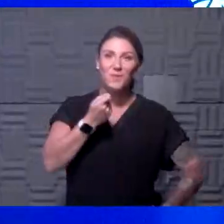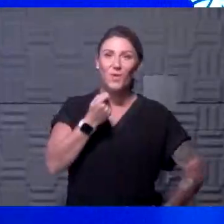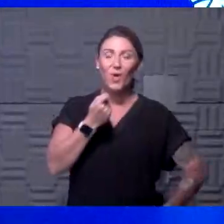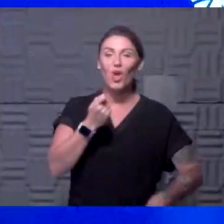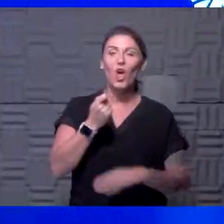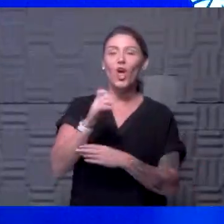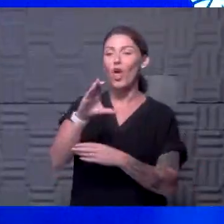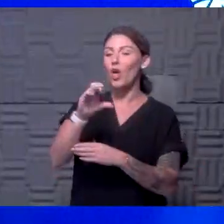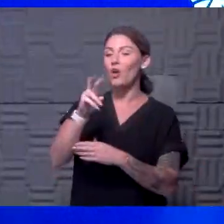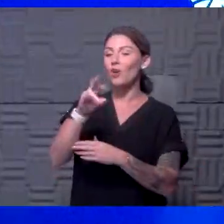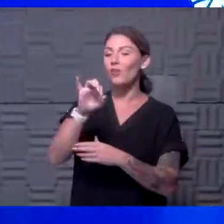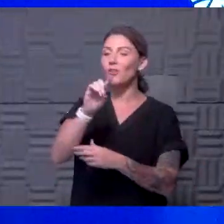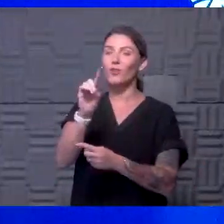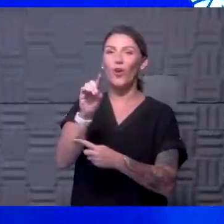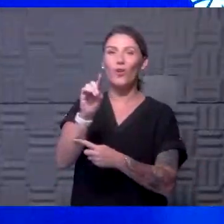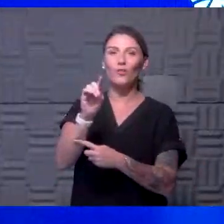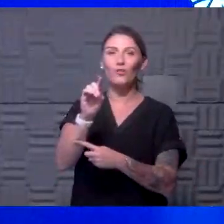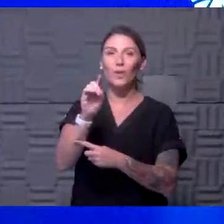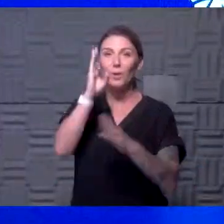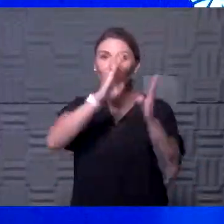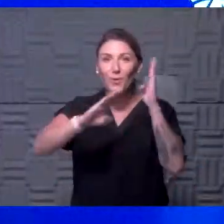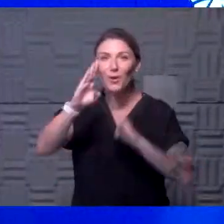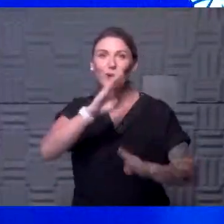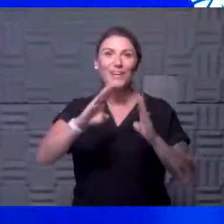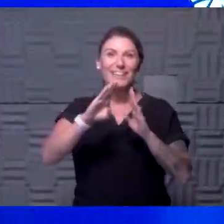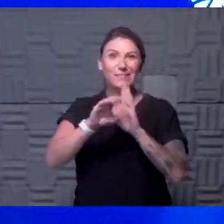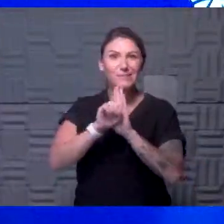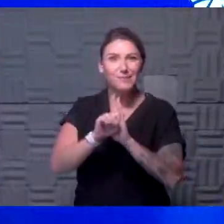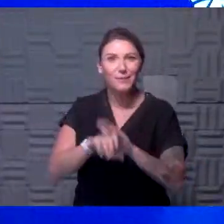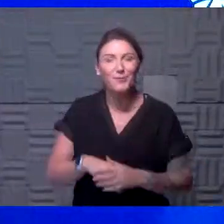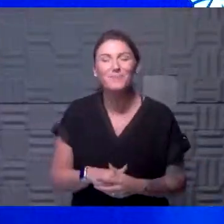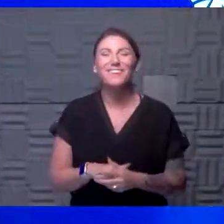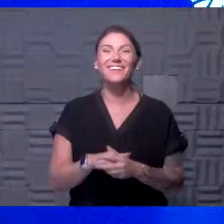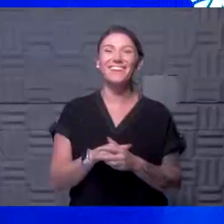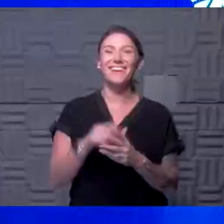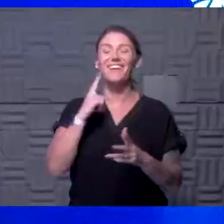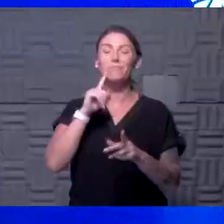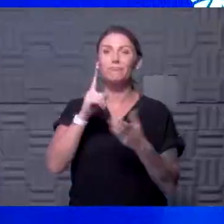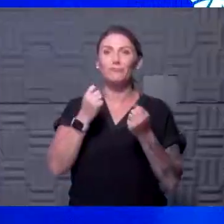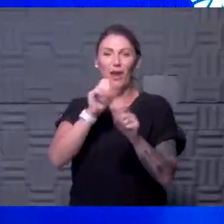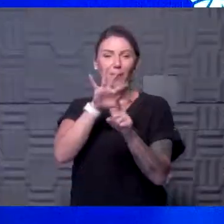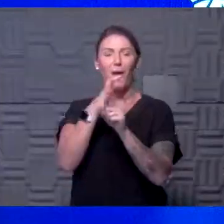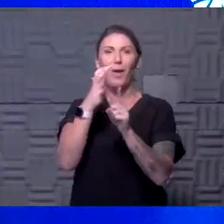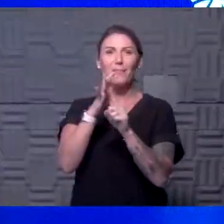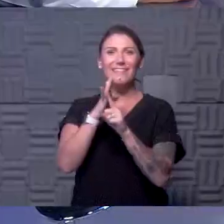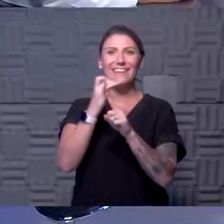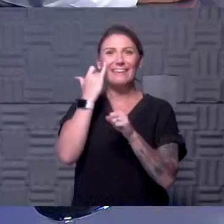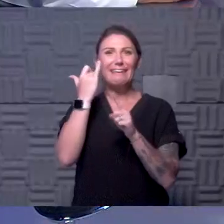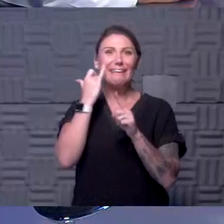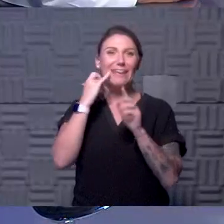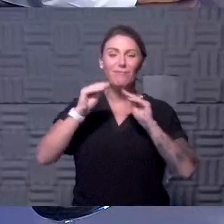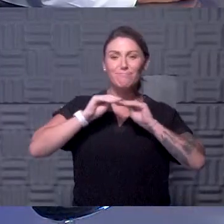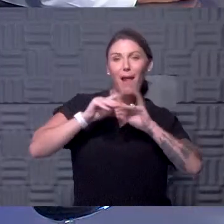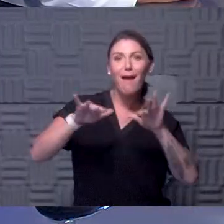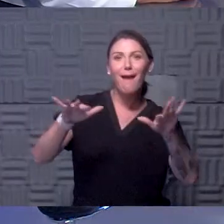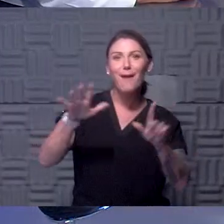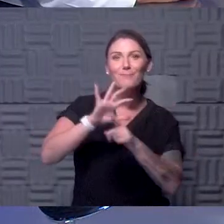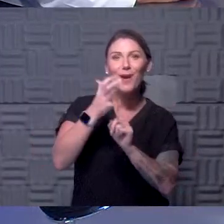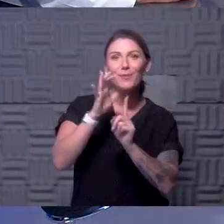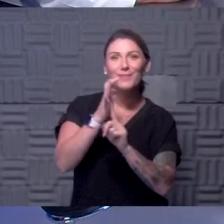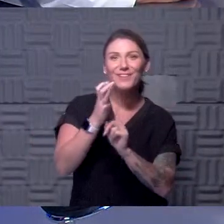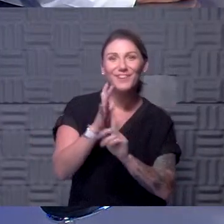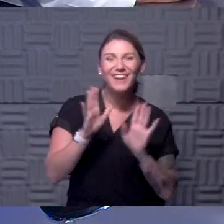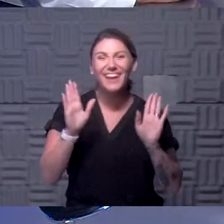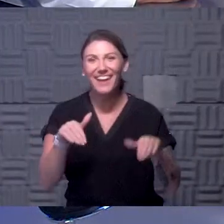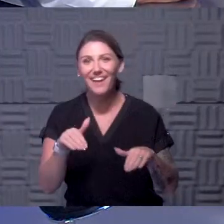weariness syndrome. That's cows. Okay. Yeah. All right. Yes. Just to talk about that again today as I try to popularize that and see if it'll go viral. No pun Trademark that. intended. No pun